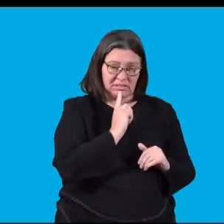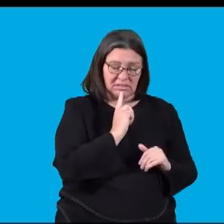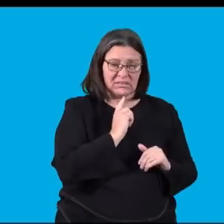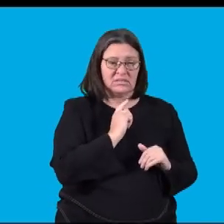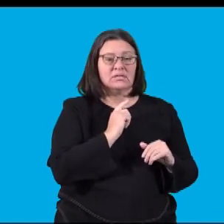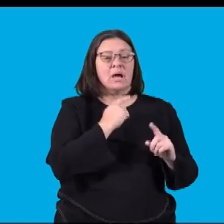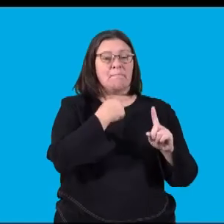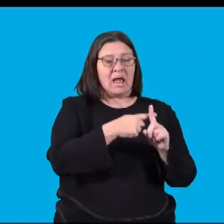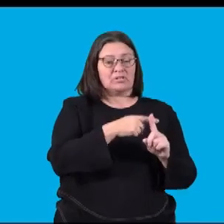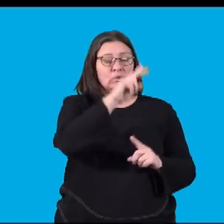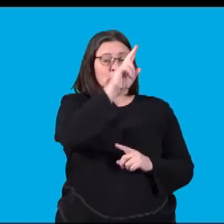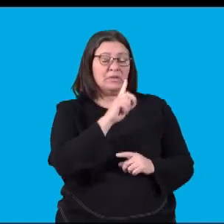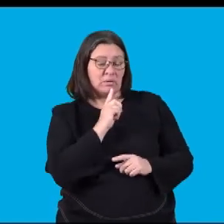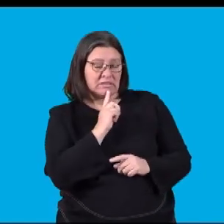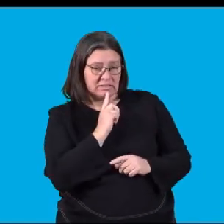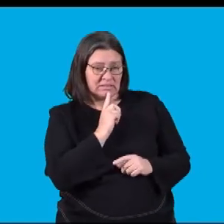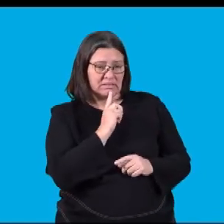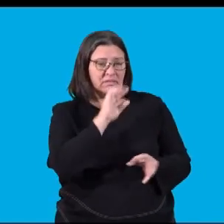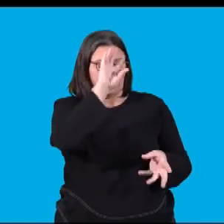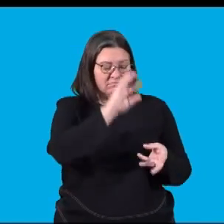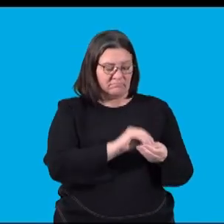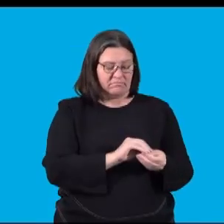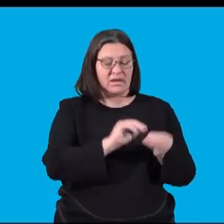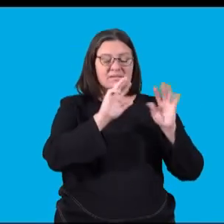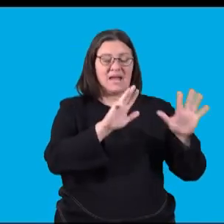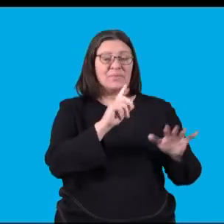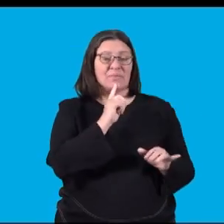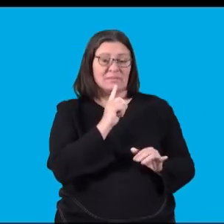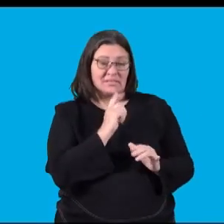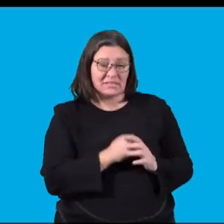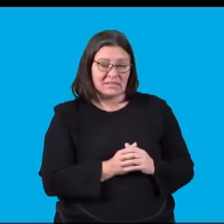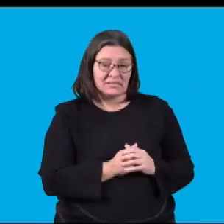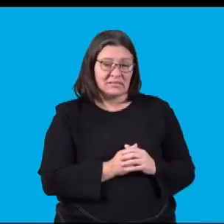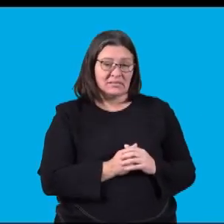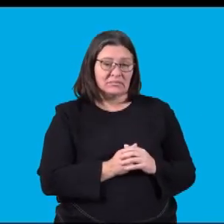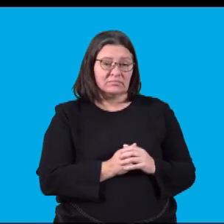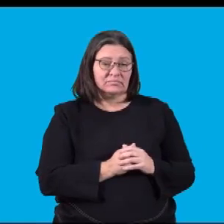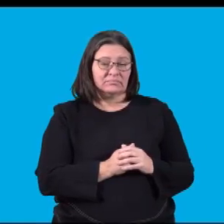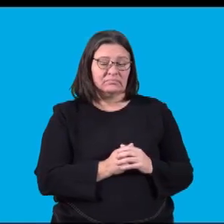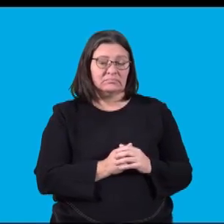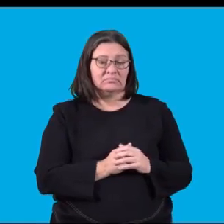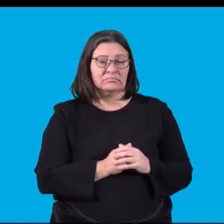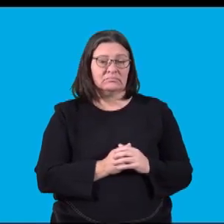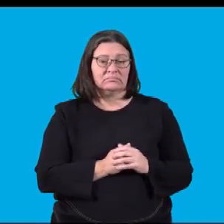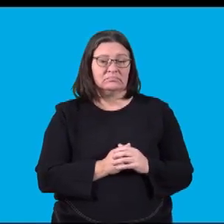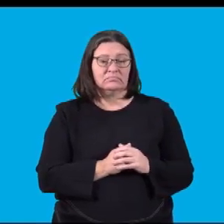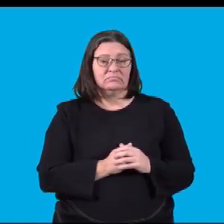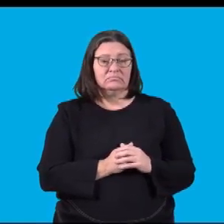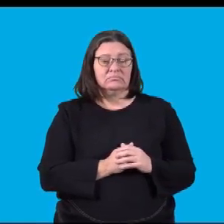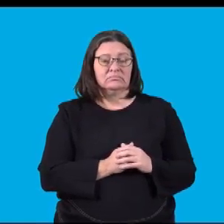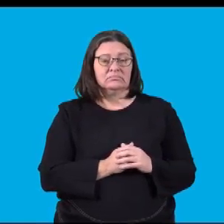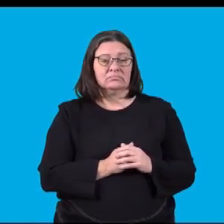accrued expenses and you have water and electricity 2,000. When you come to the water and electricity, you now have your 2,000 here.